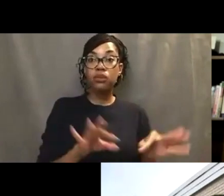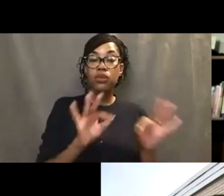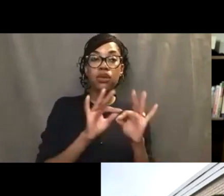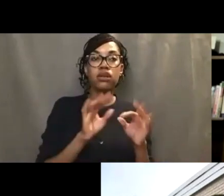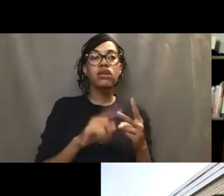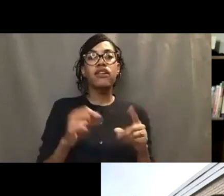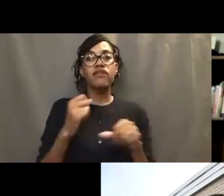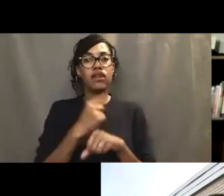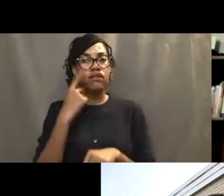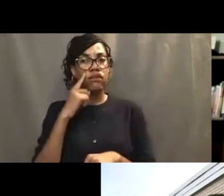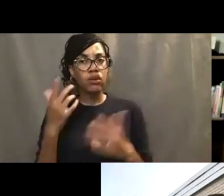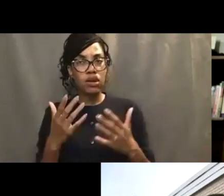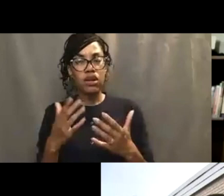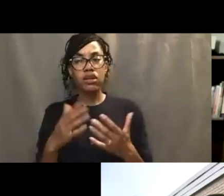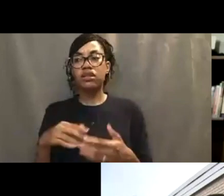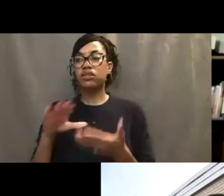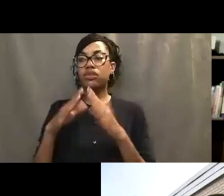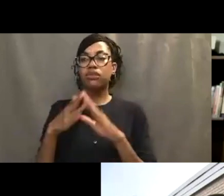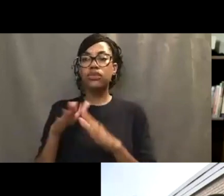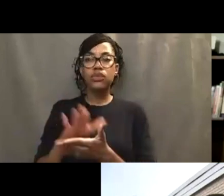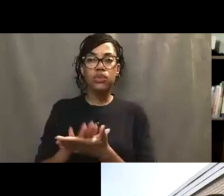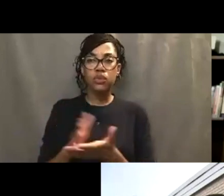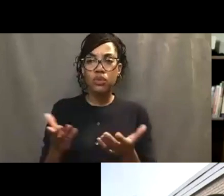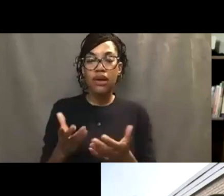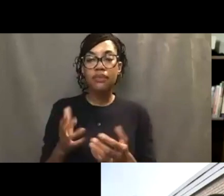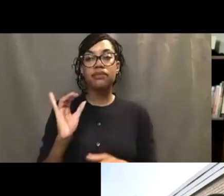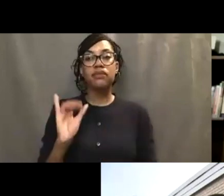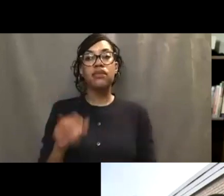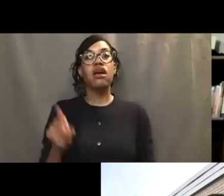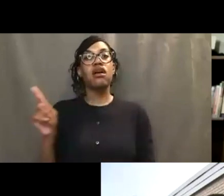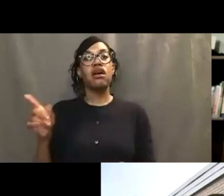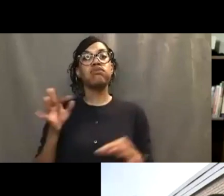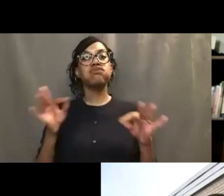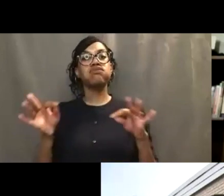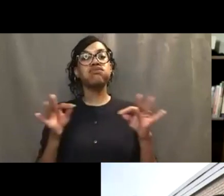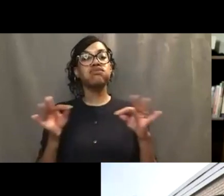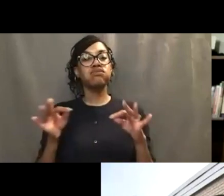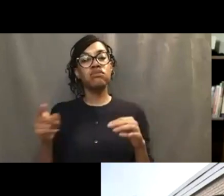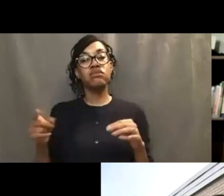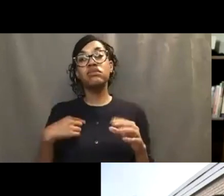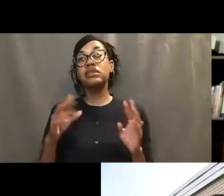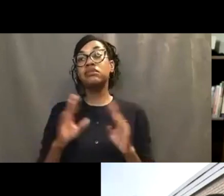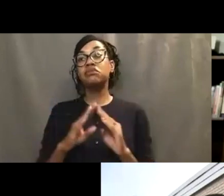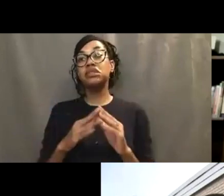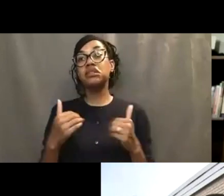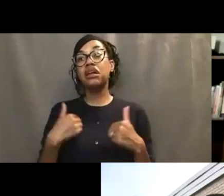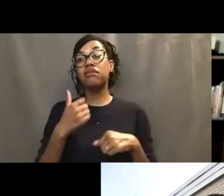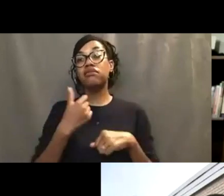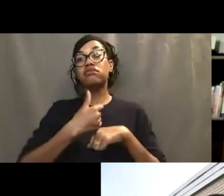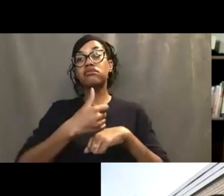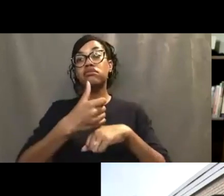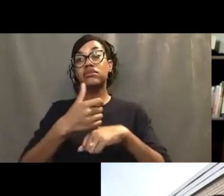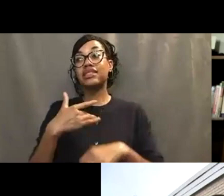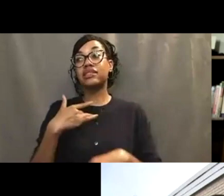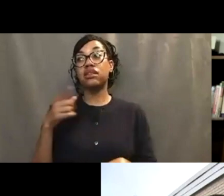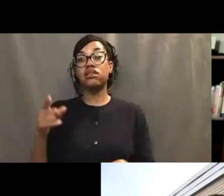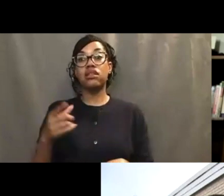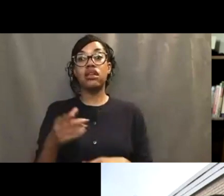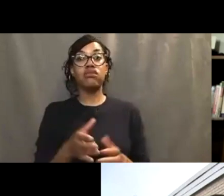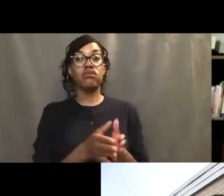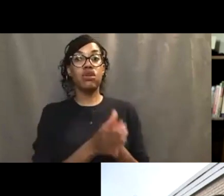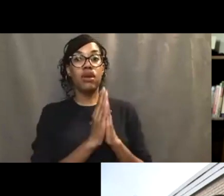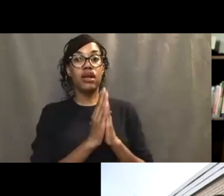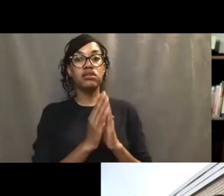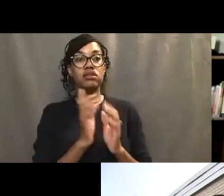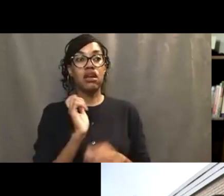Community schools, and the next step. So these are just meetings that we've been requested, or we just set up. Once